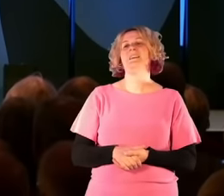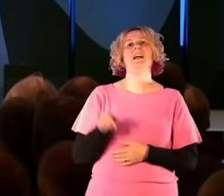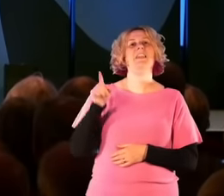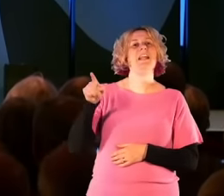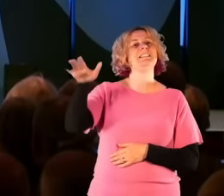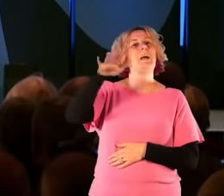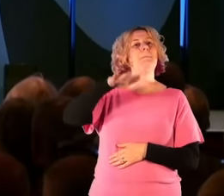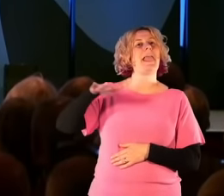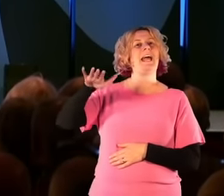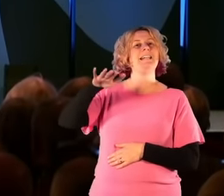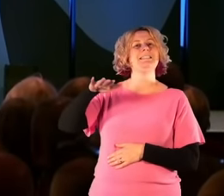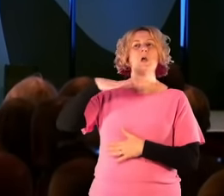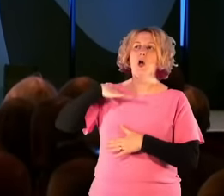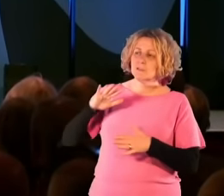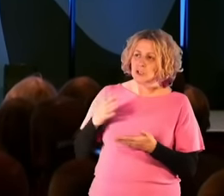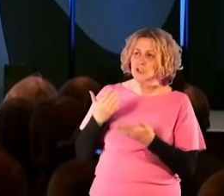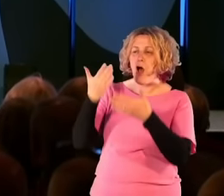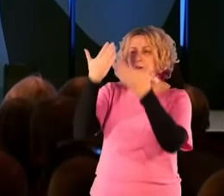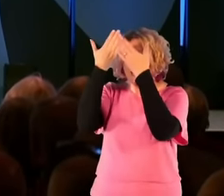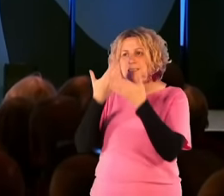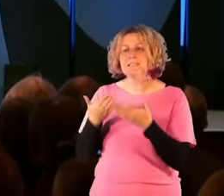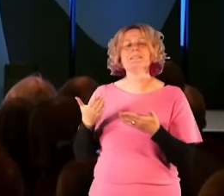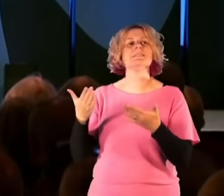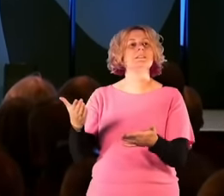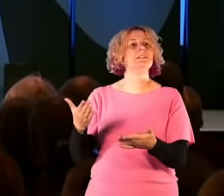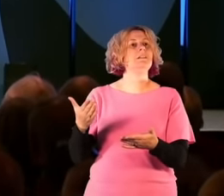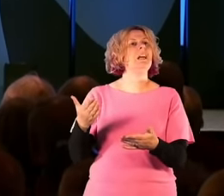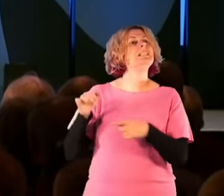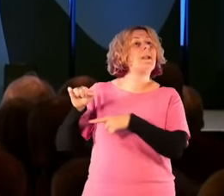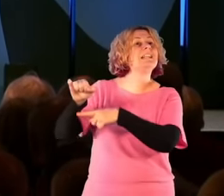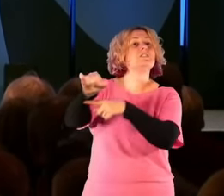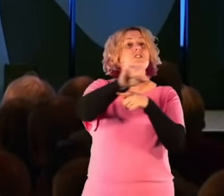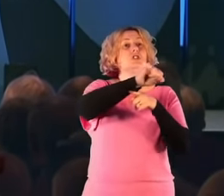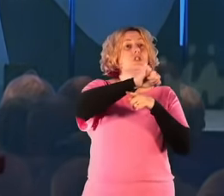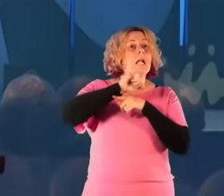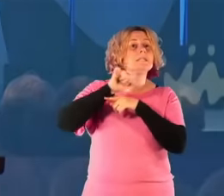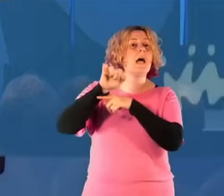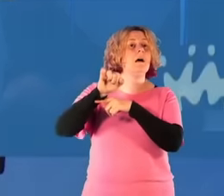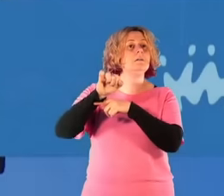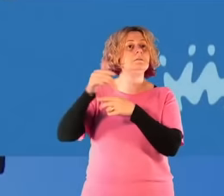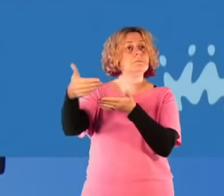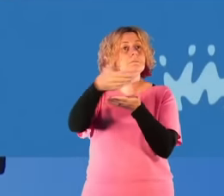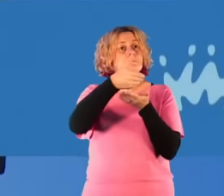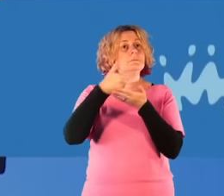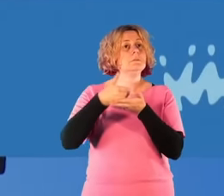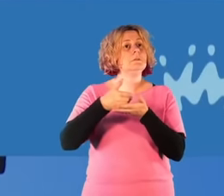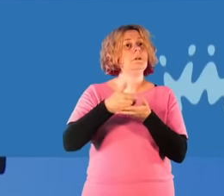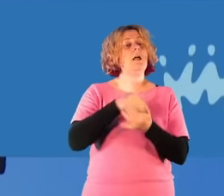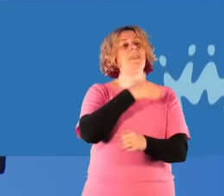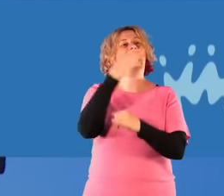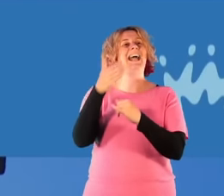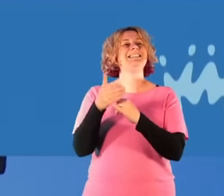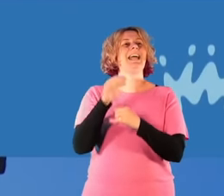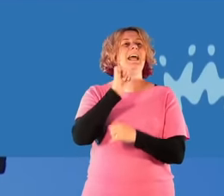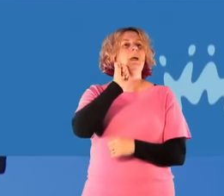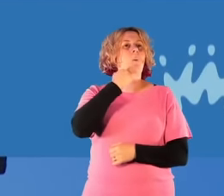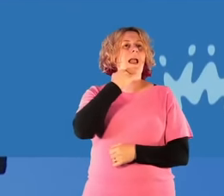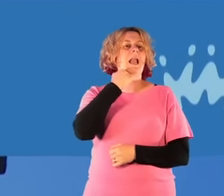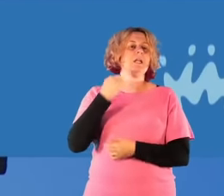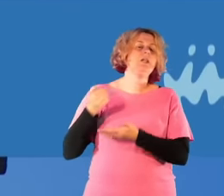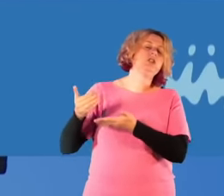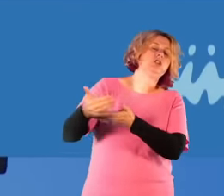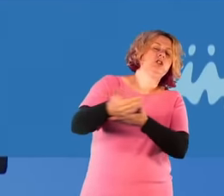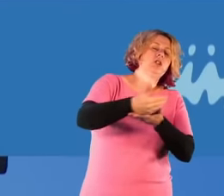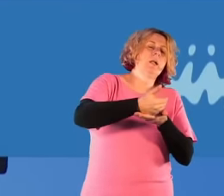Number two, it's a place of shelter. It's a place of shelter. Look at the end of verse 15. He will shelter them with his presence. Never